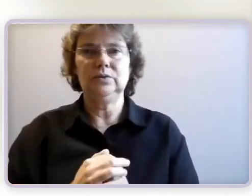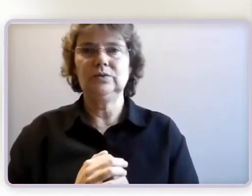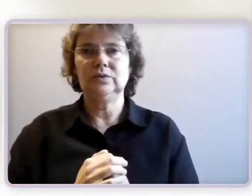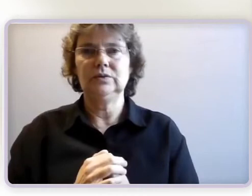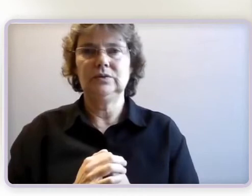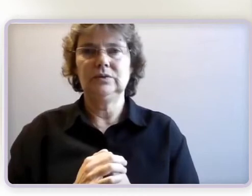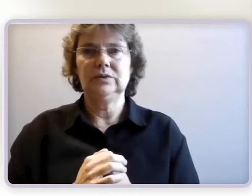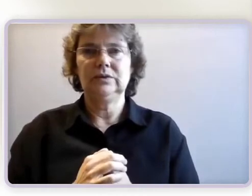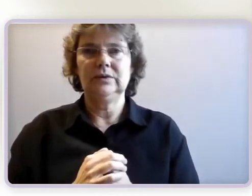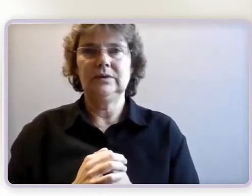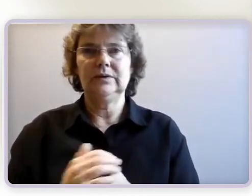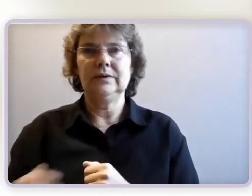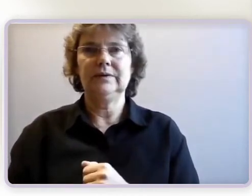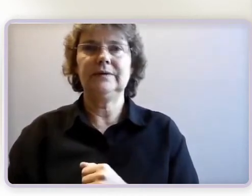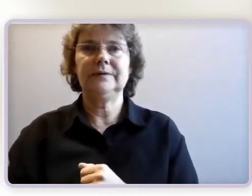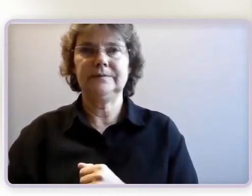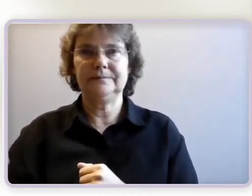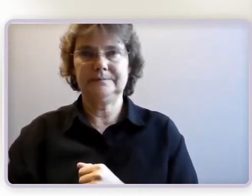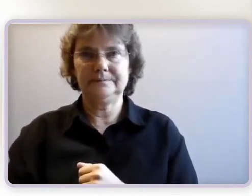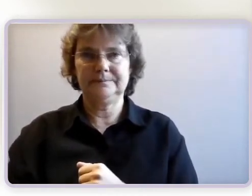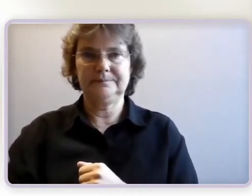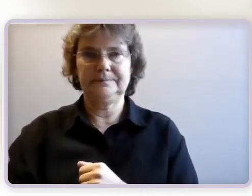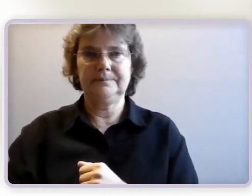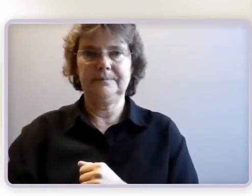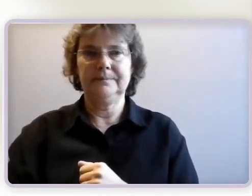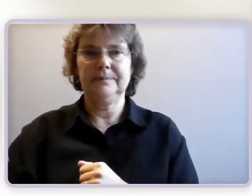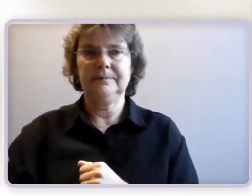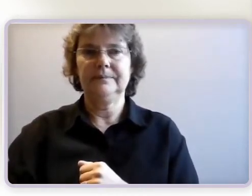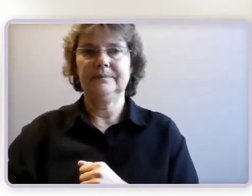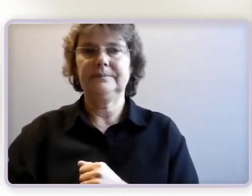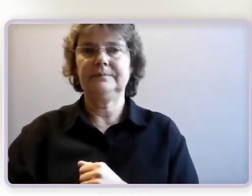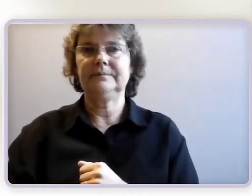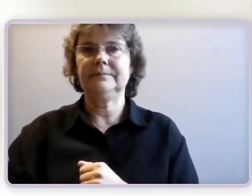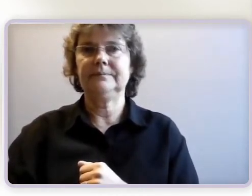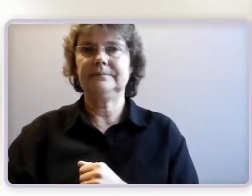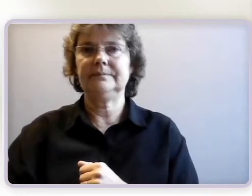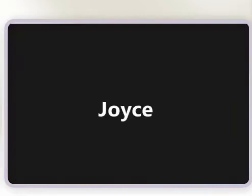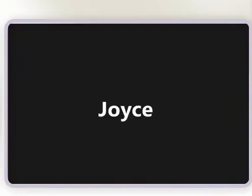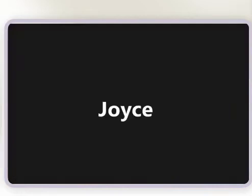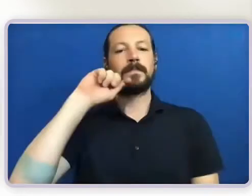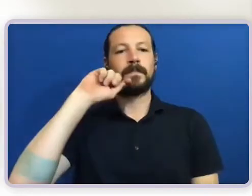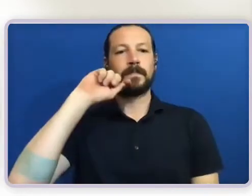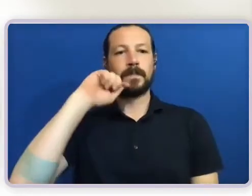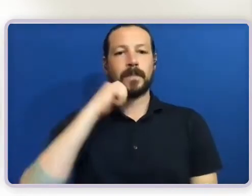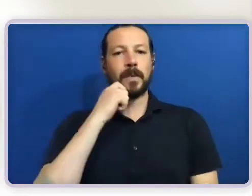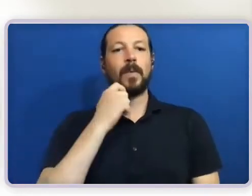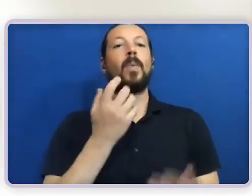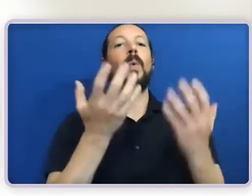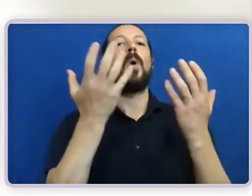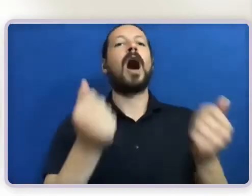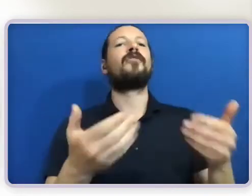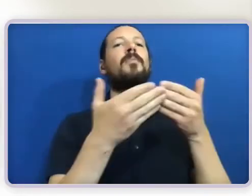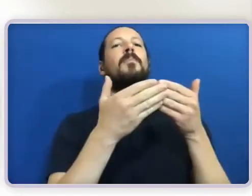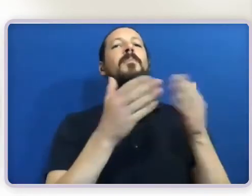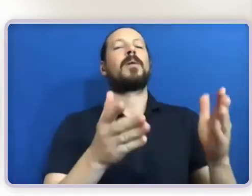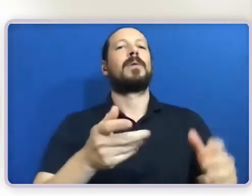There are also going to be public hearings throughout the Royal Commission on different topics, as Melissa mentioned